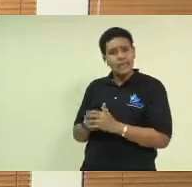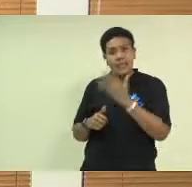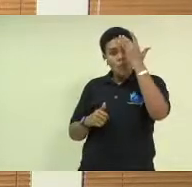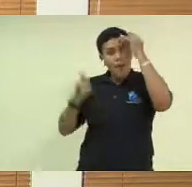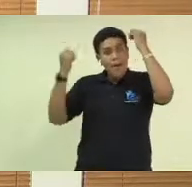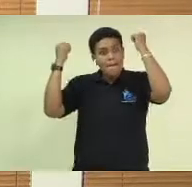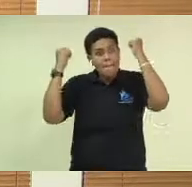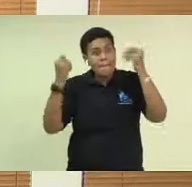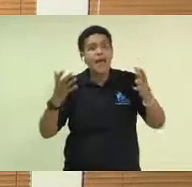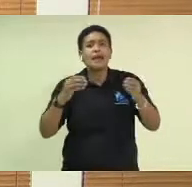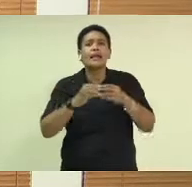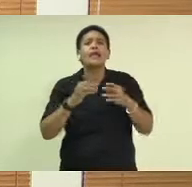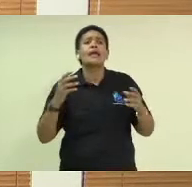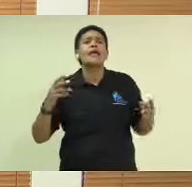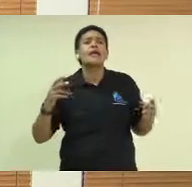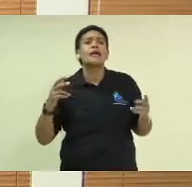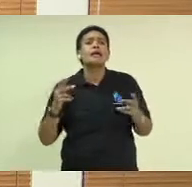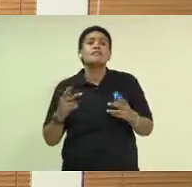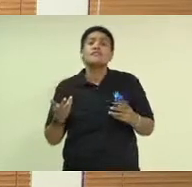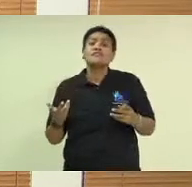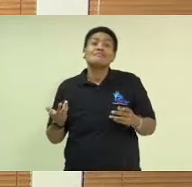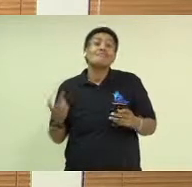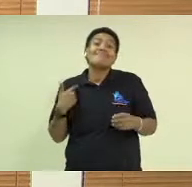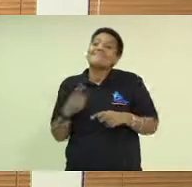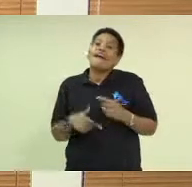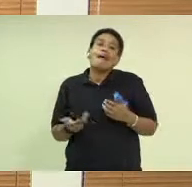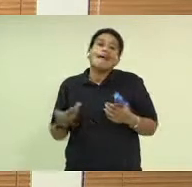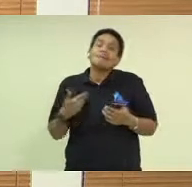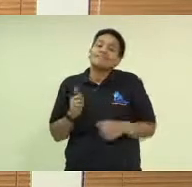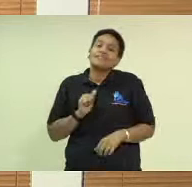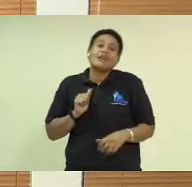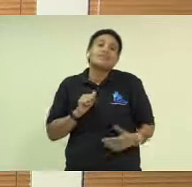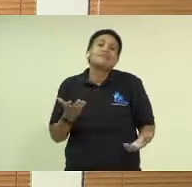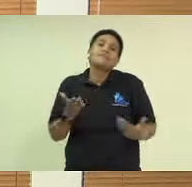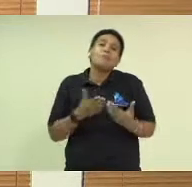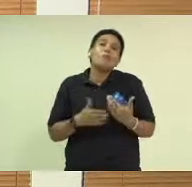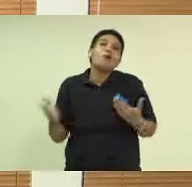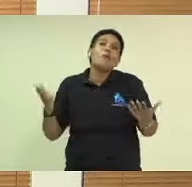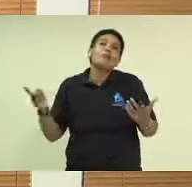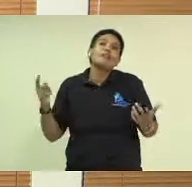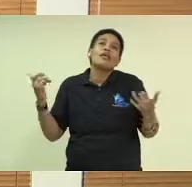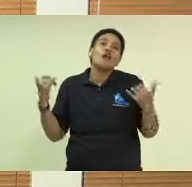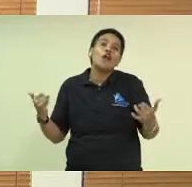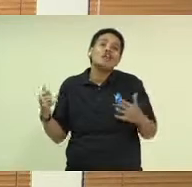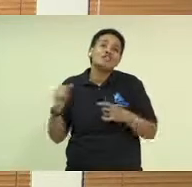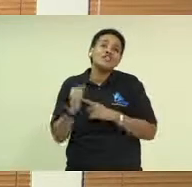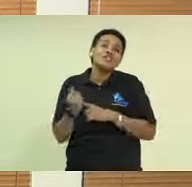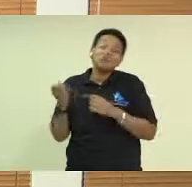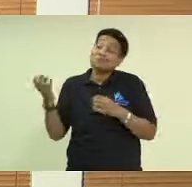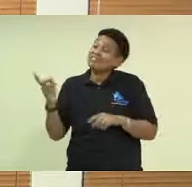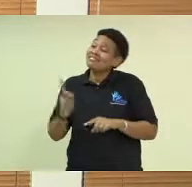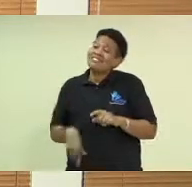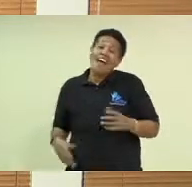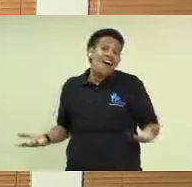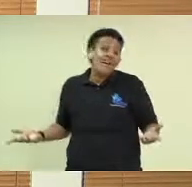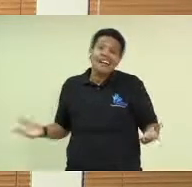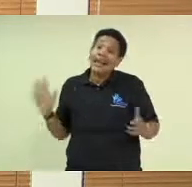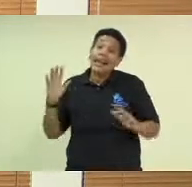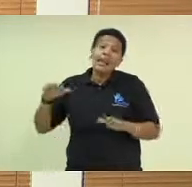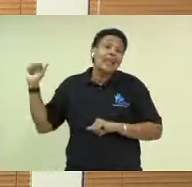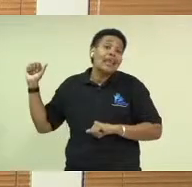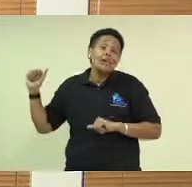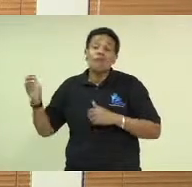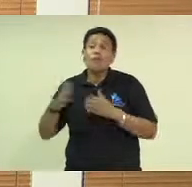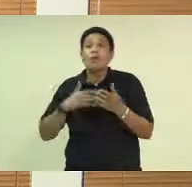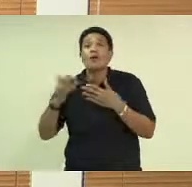many are in a position not to do much beyond what their current state is for one reason or another, whether it